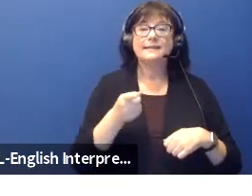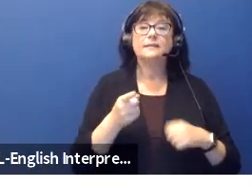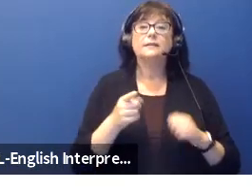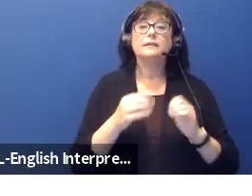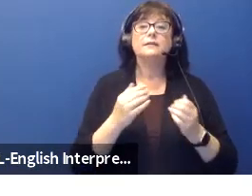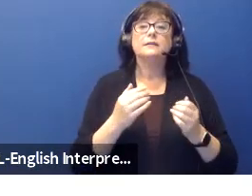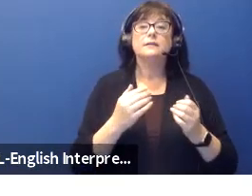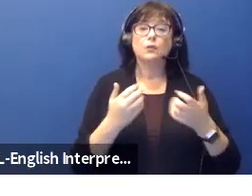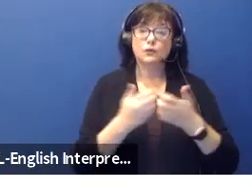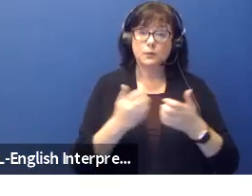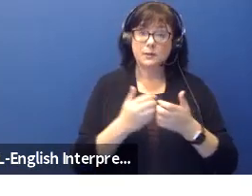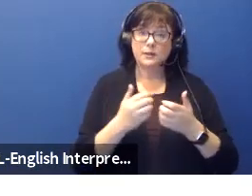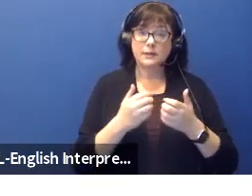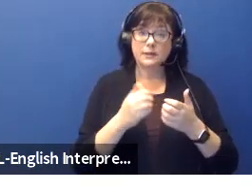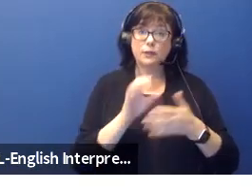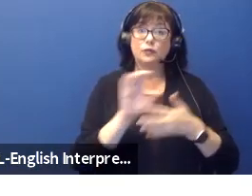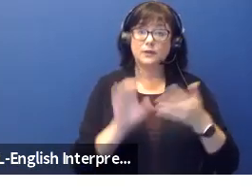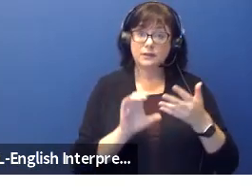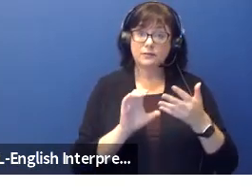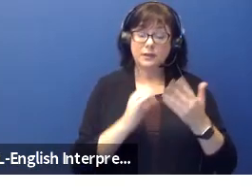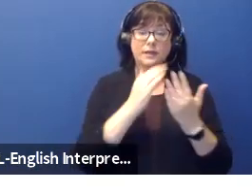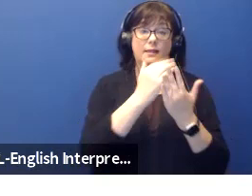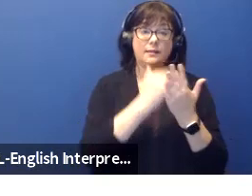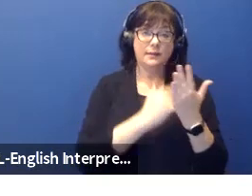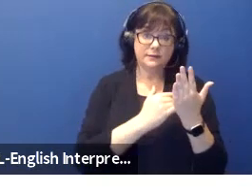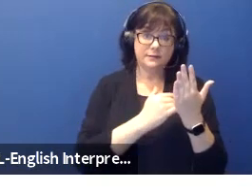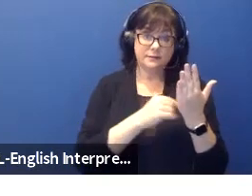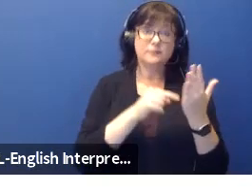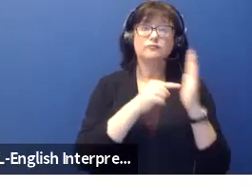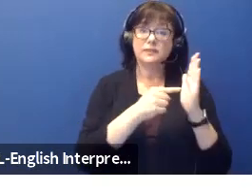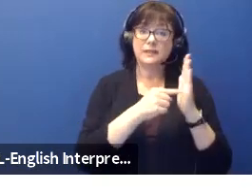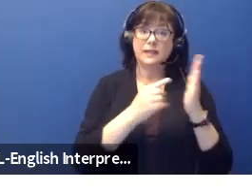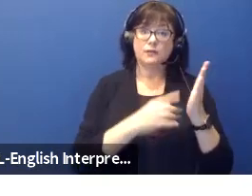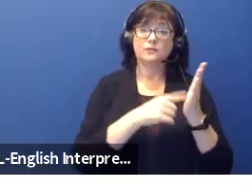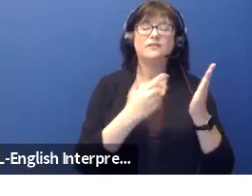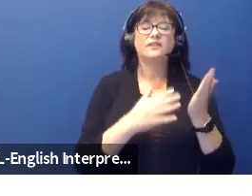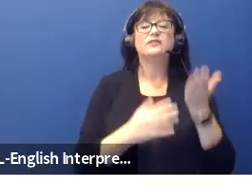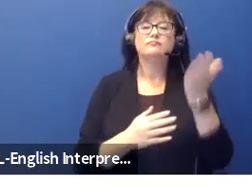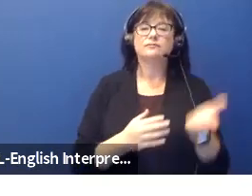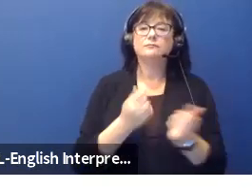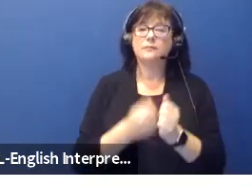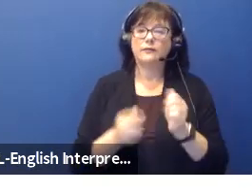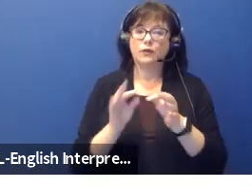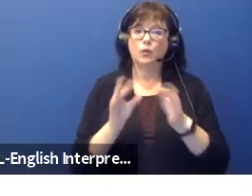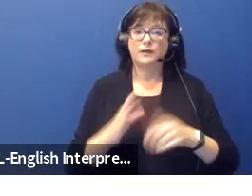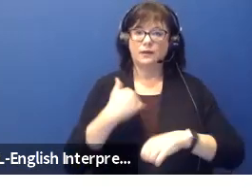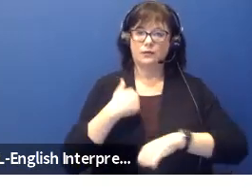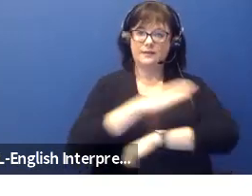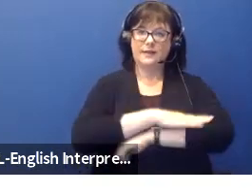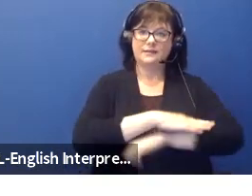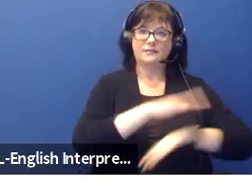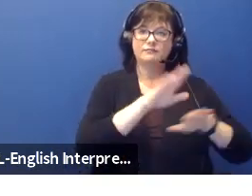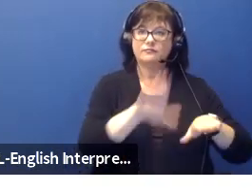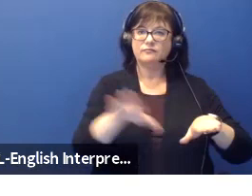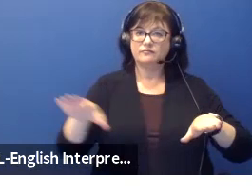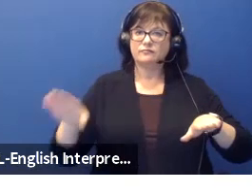suitability criteria list on every coordinator's desk that has bullet points for each